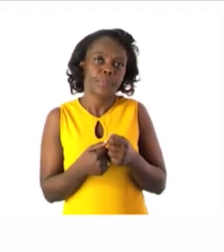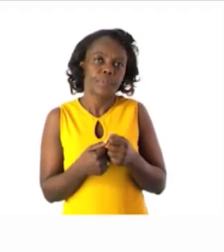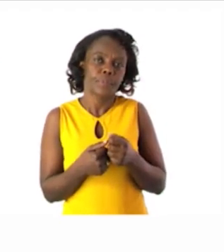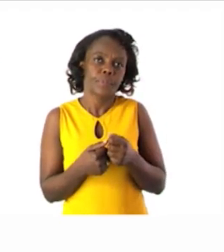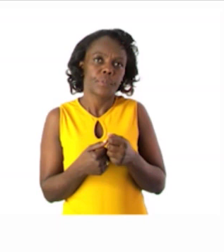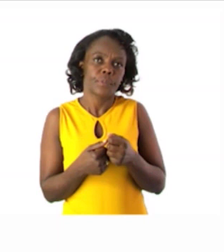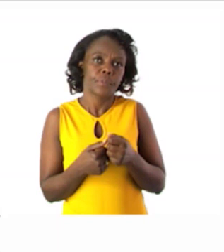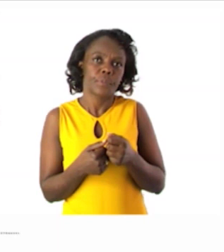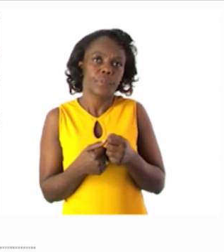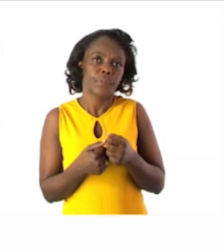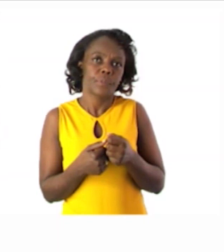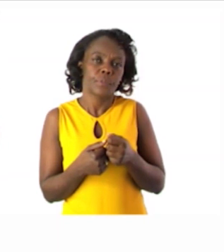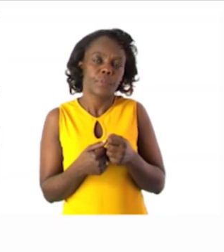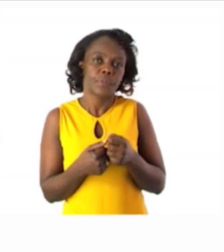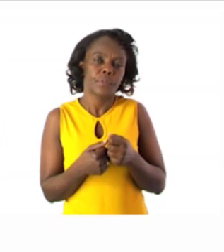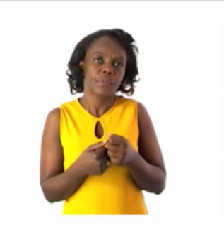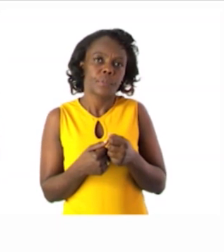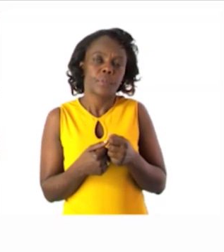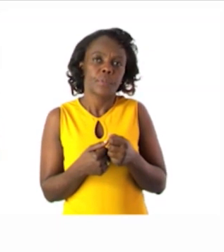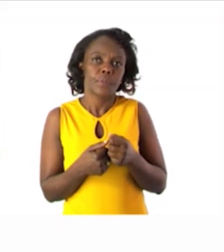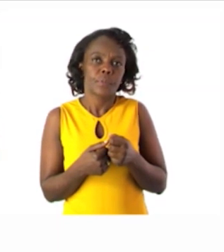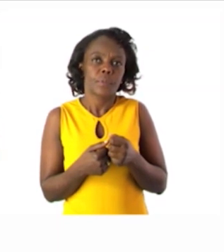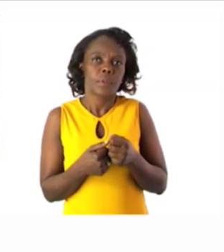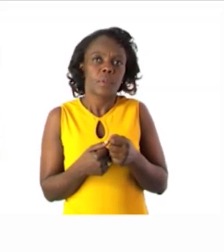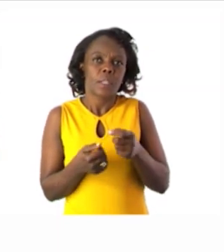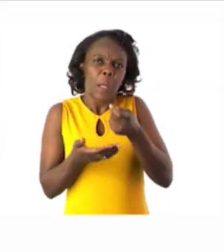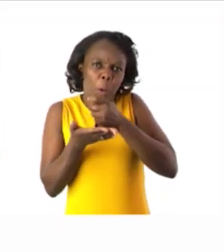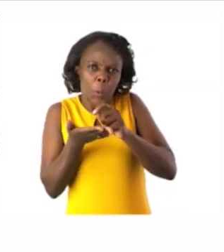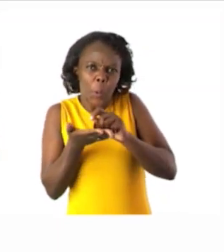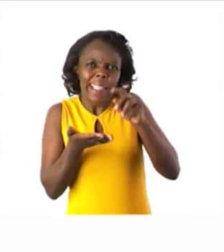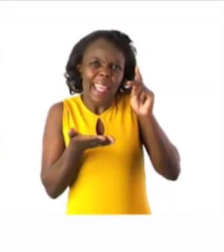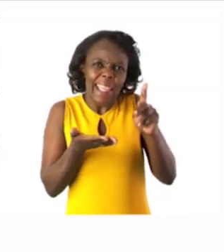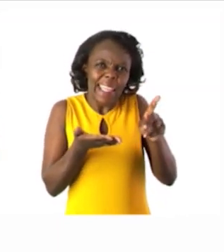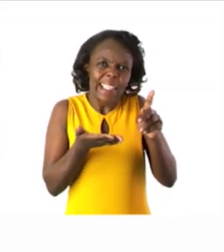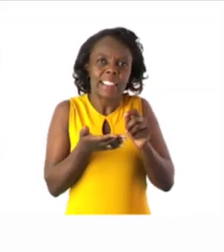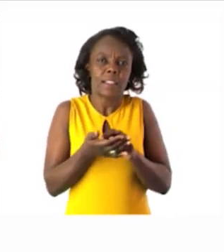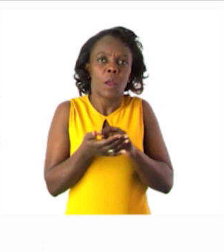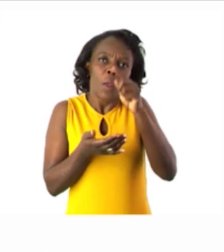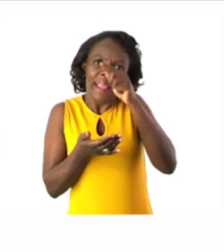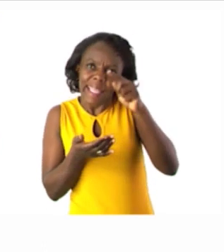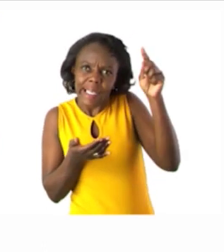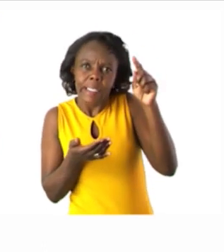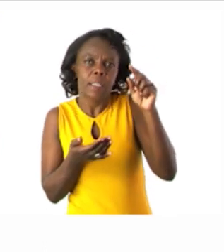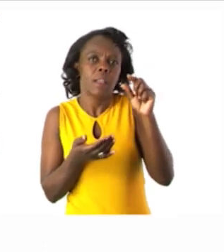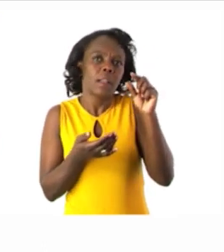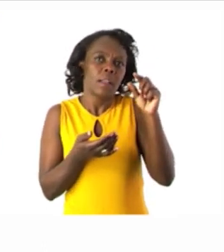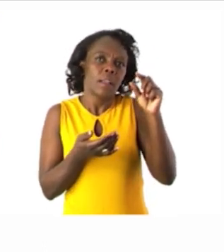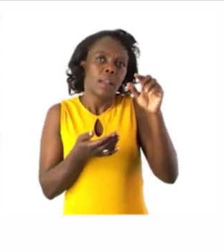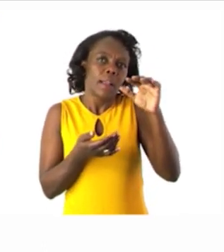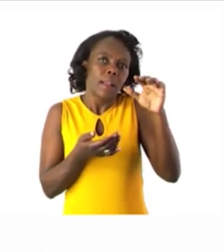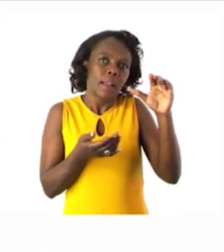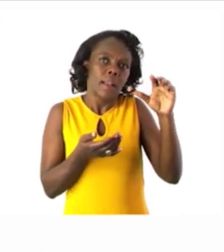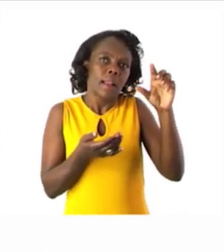All right, on 22, we are going to rewrite the sentences with the correct capital letter and a